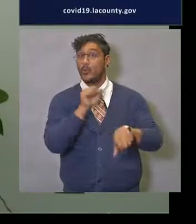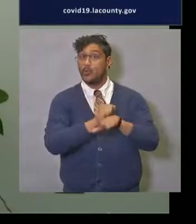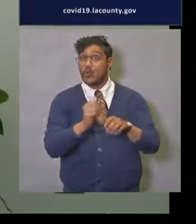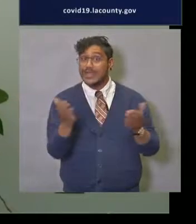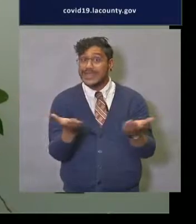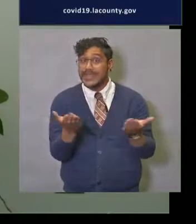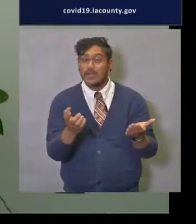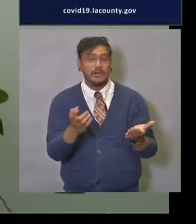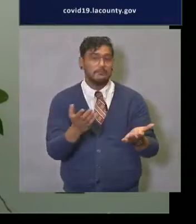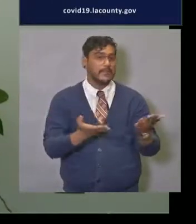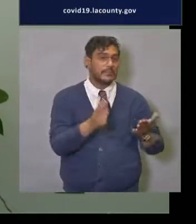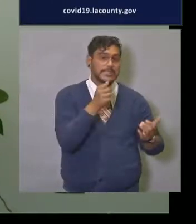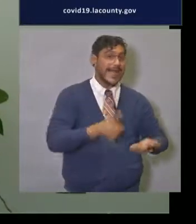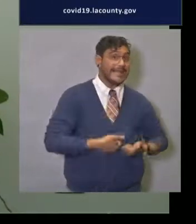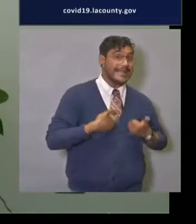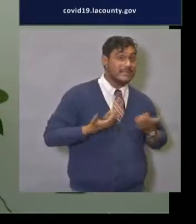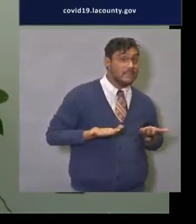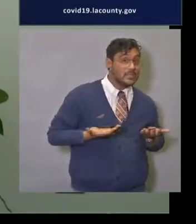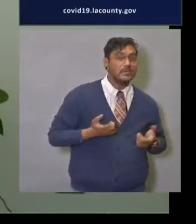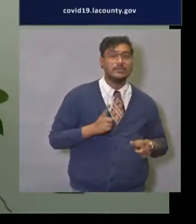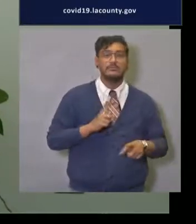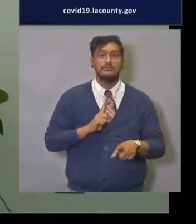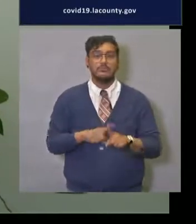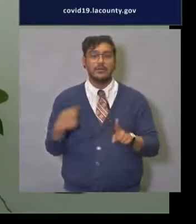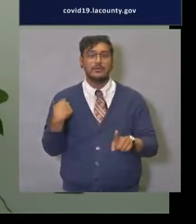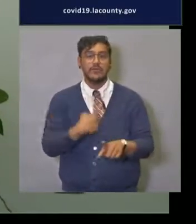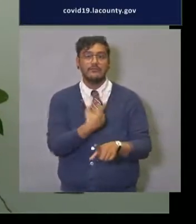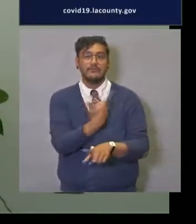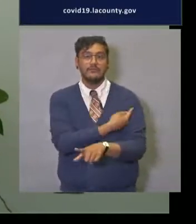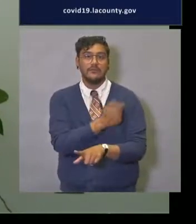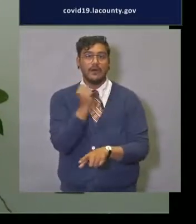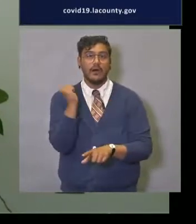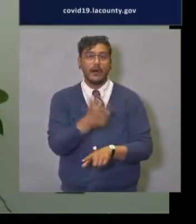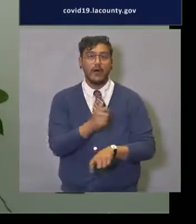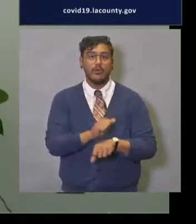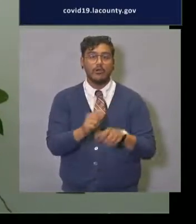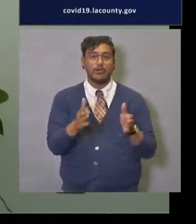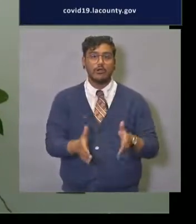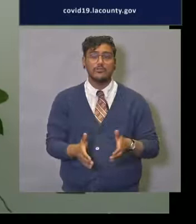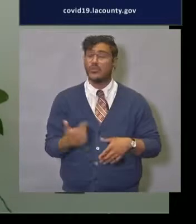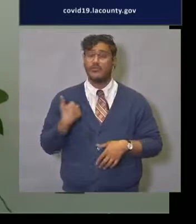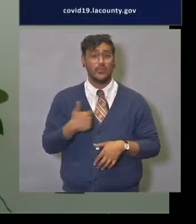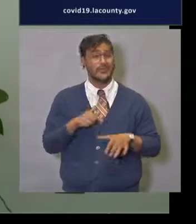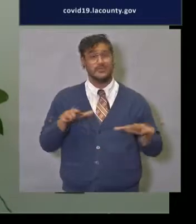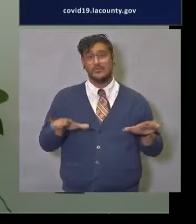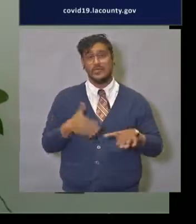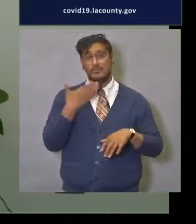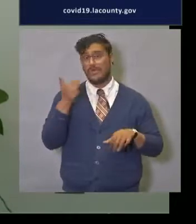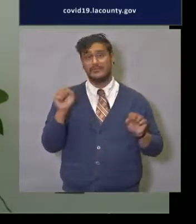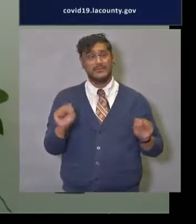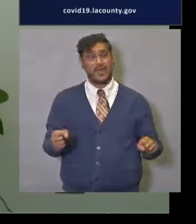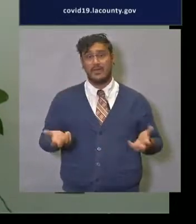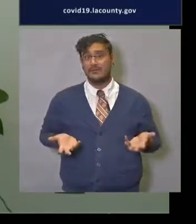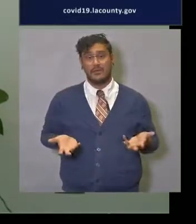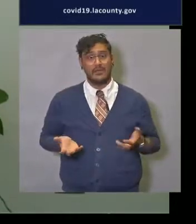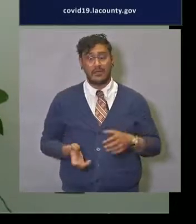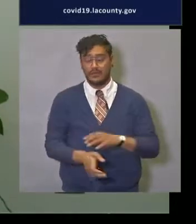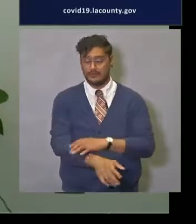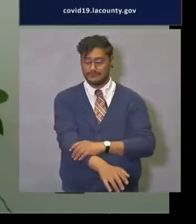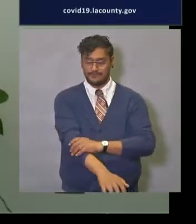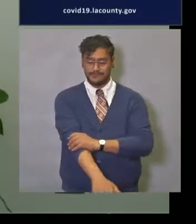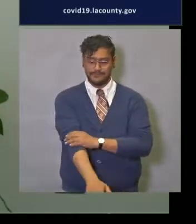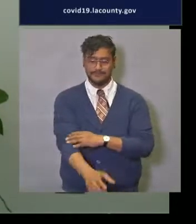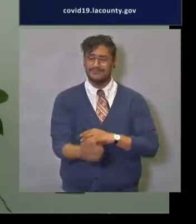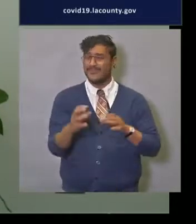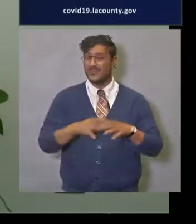do vaccinate all of the eligible workers. So we're doing the very best we can. I think the